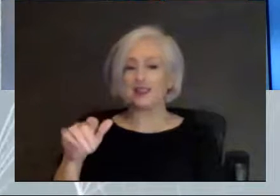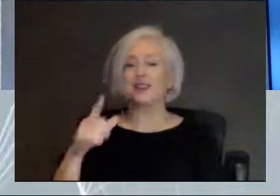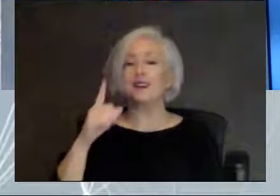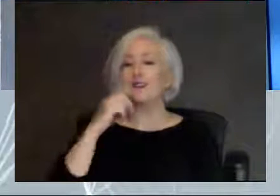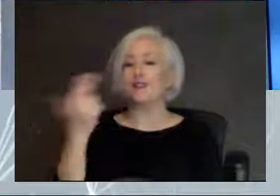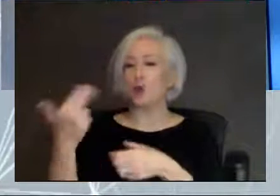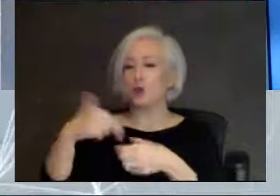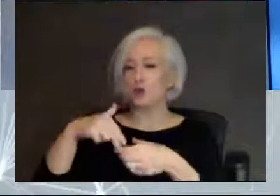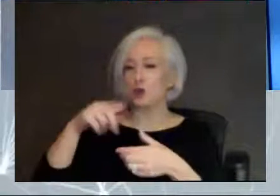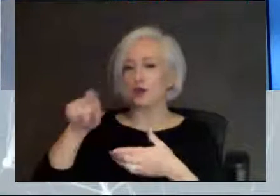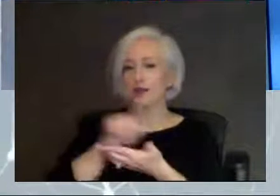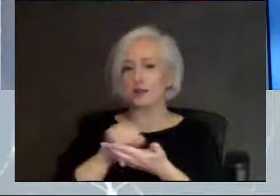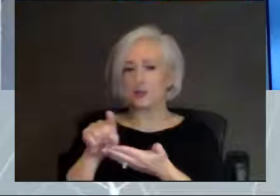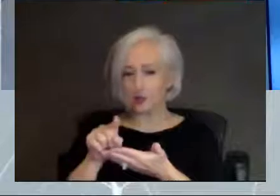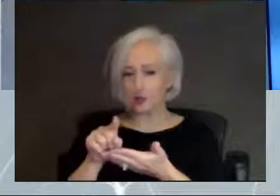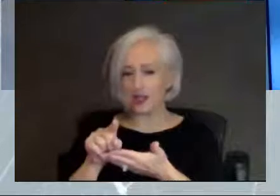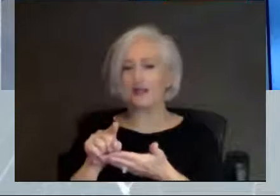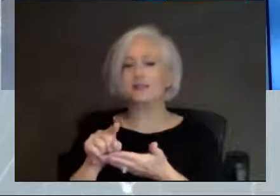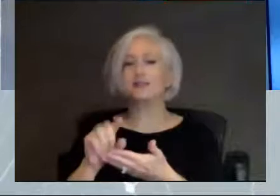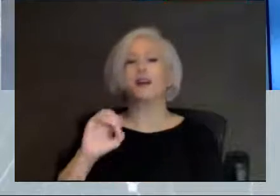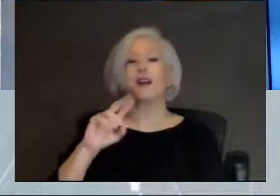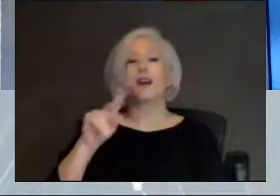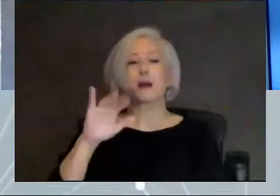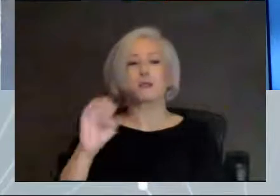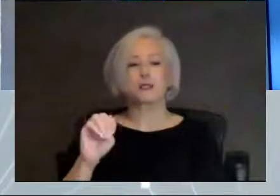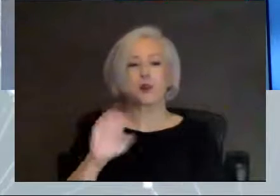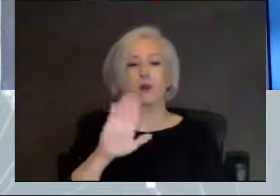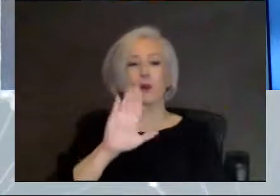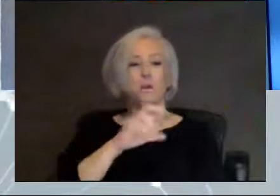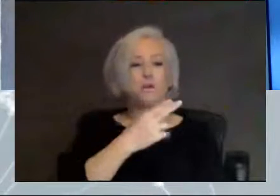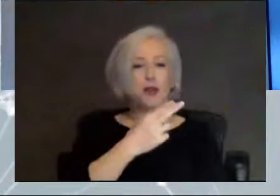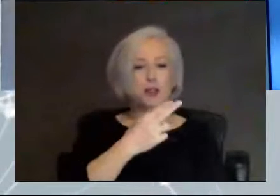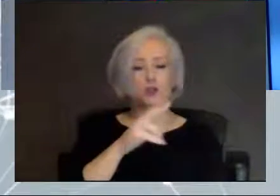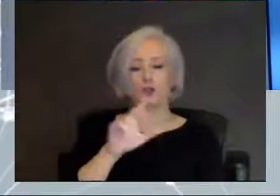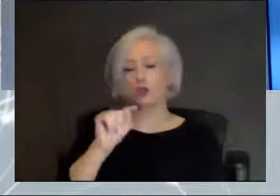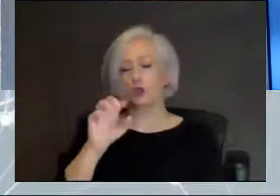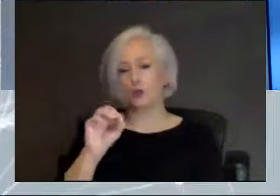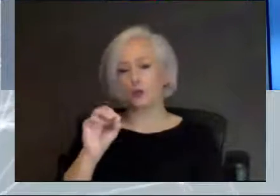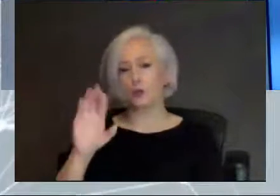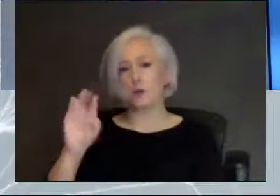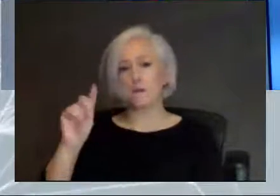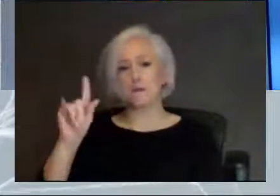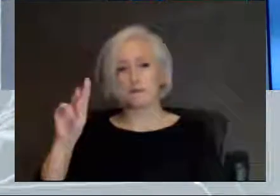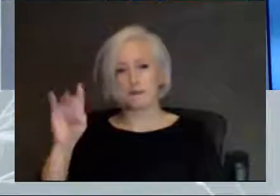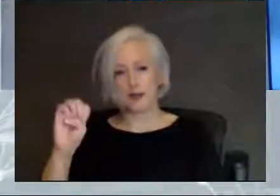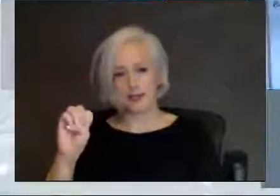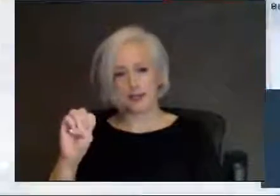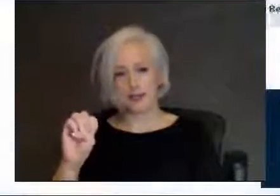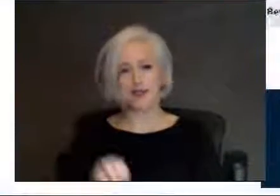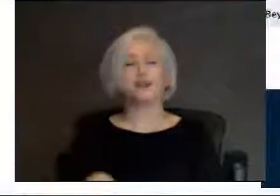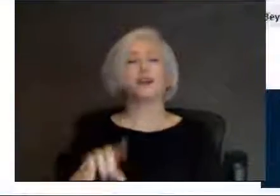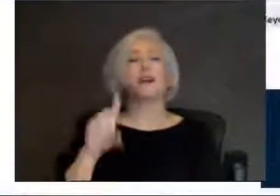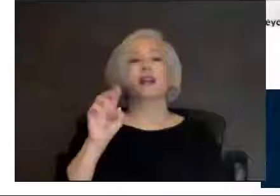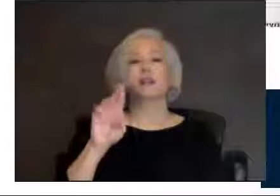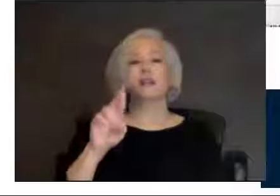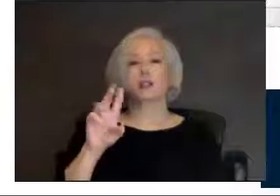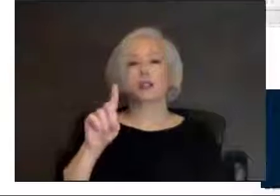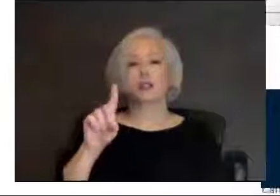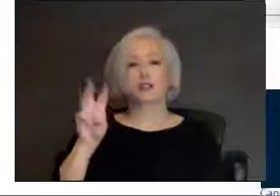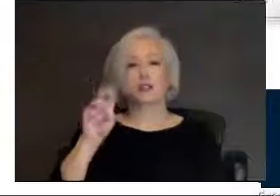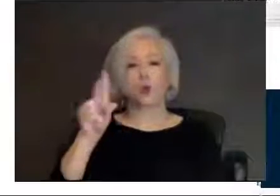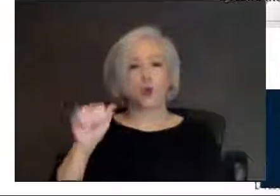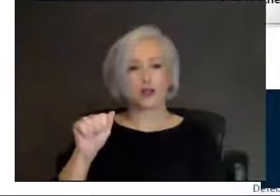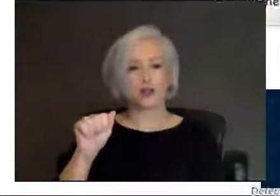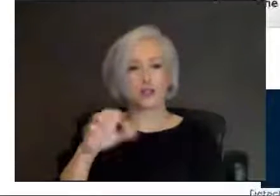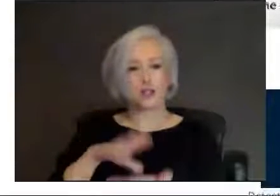week's episode of Bench to Bedside, and Dr. Don Duante. To learn more about Dr. Don Duante's work studying